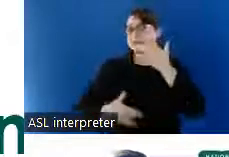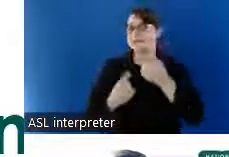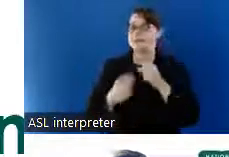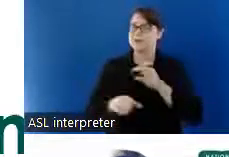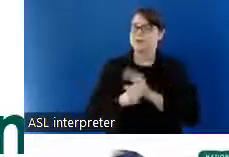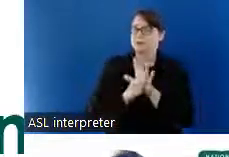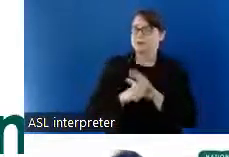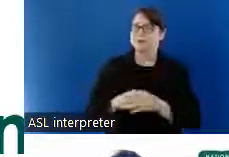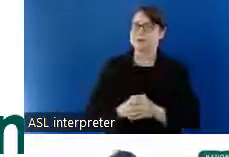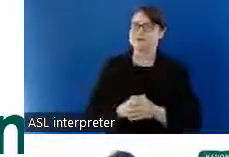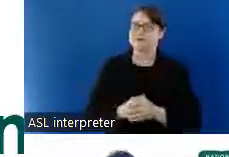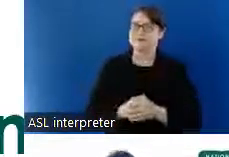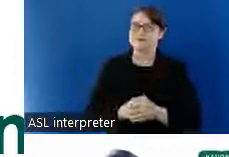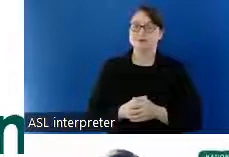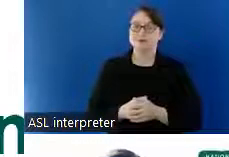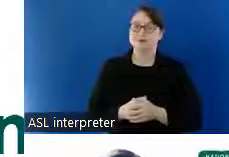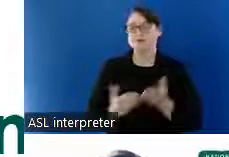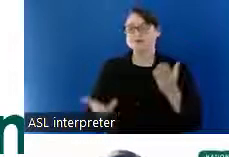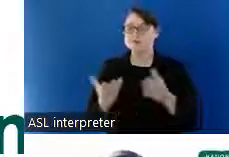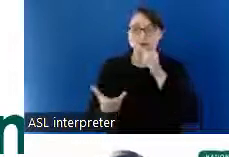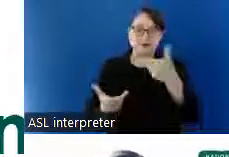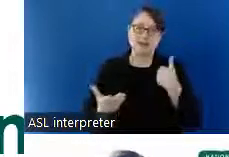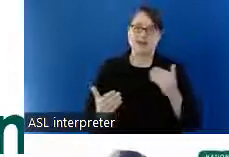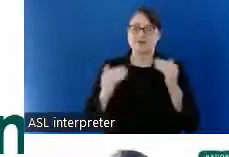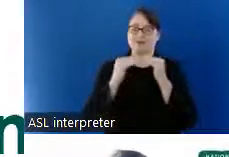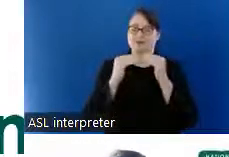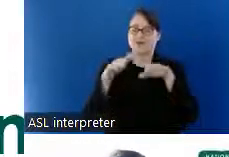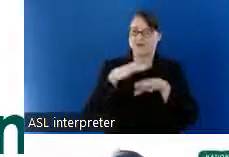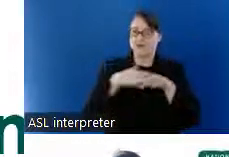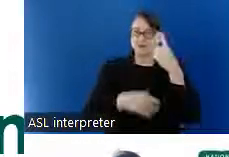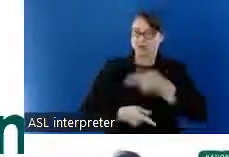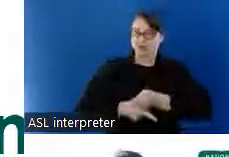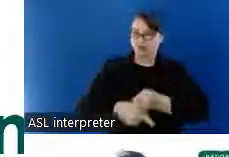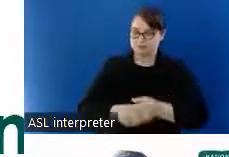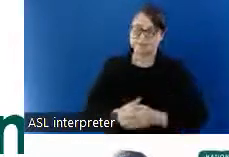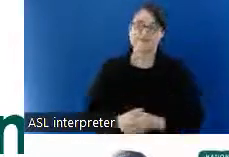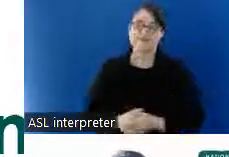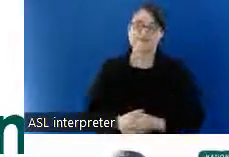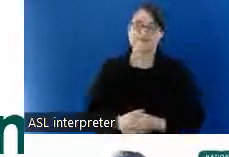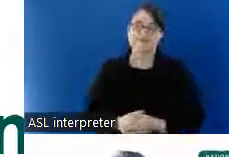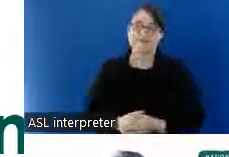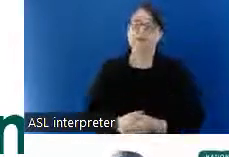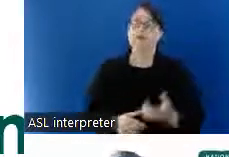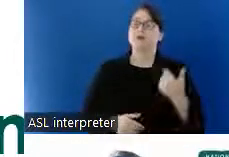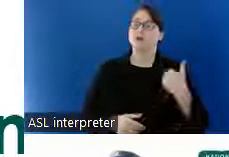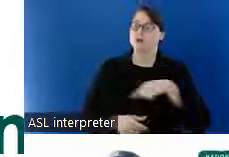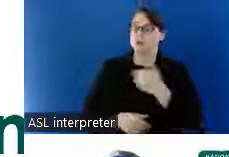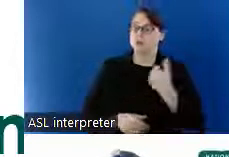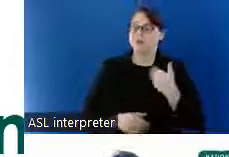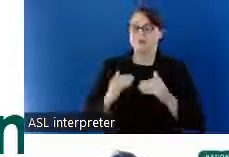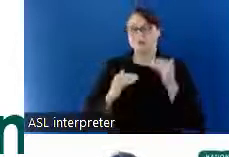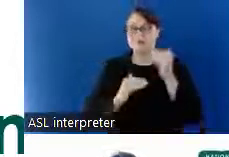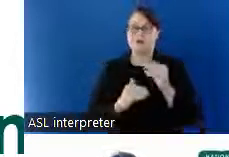care. And the deliverables that we are hoping to achieve and have surpassed was to hire and train our workforce. We have over 32